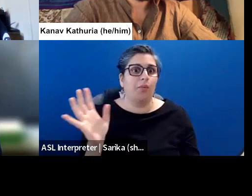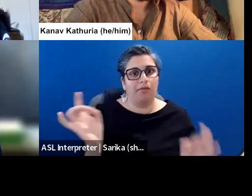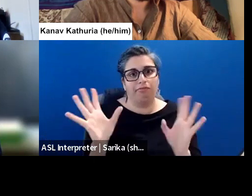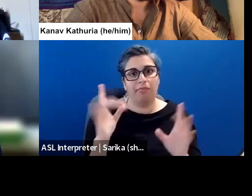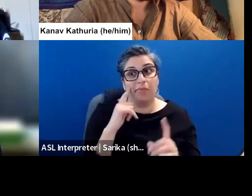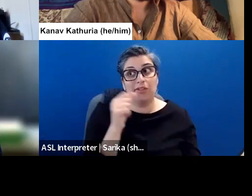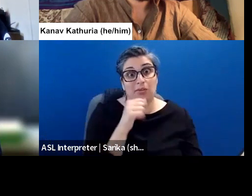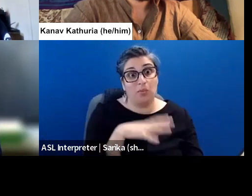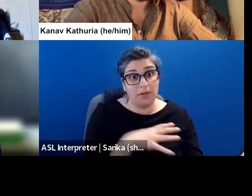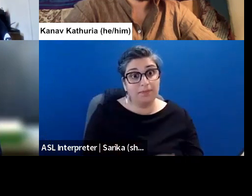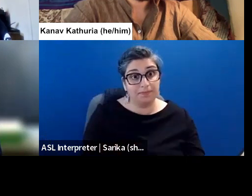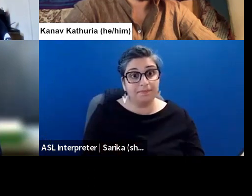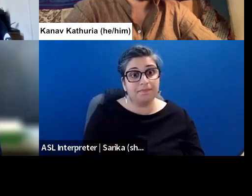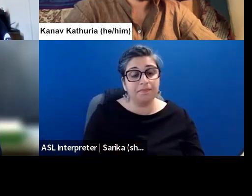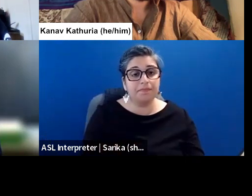she's a woman.